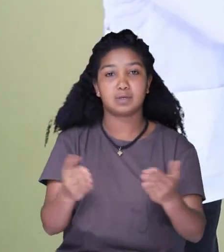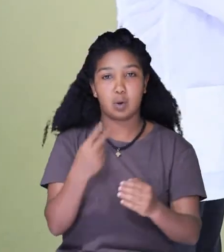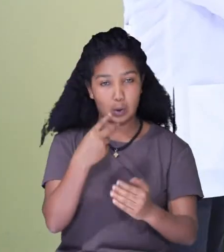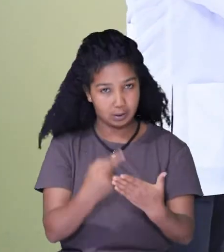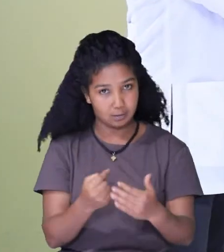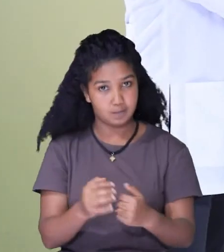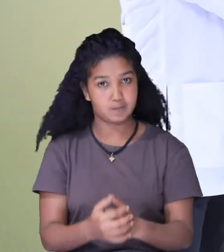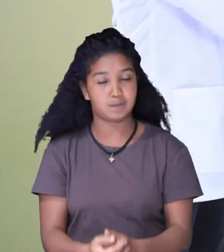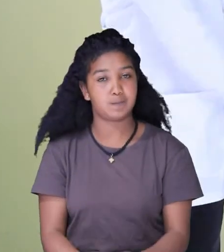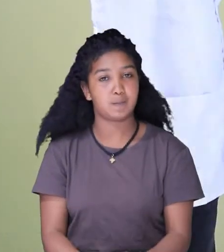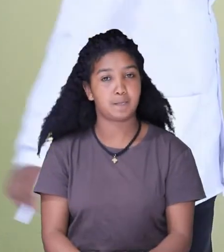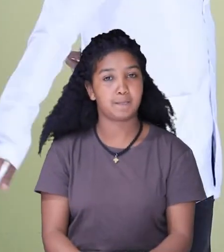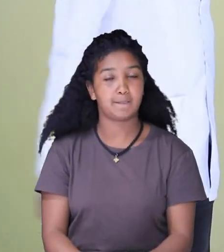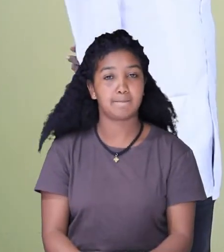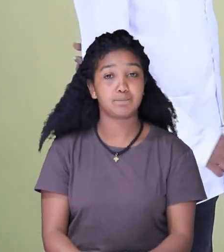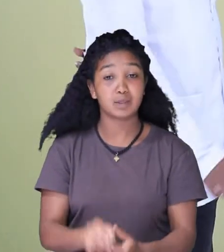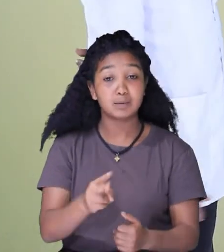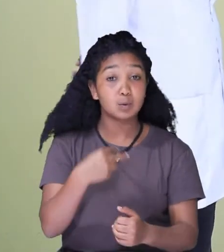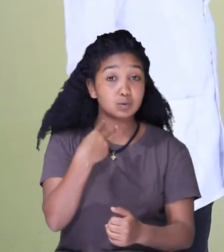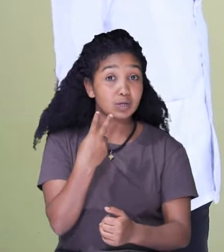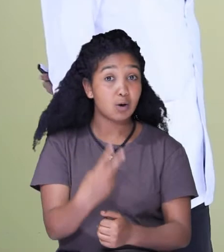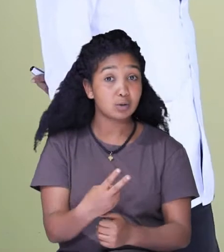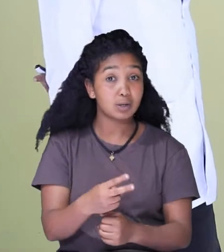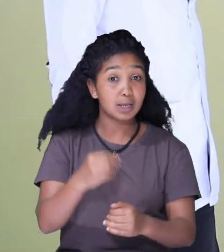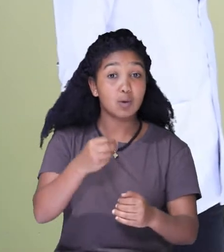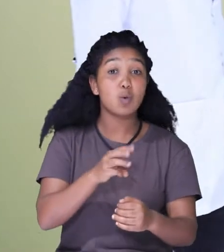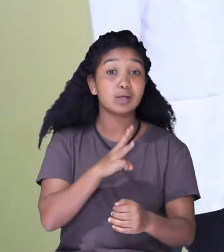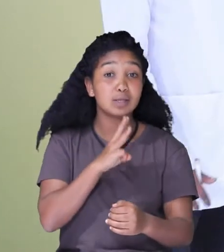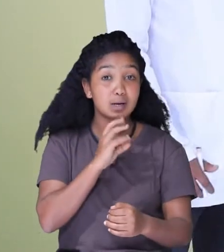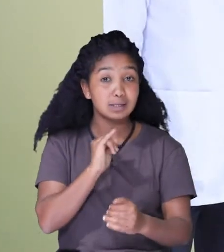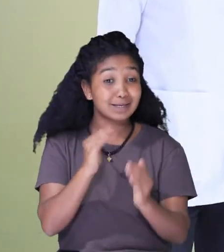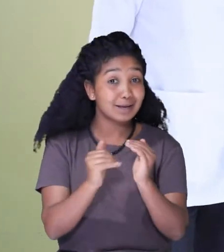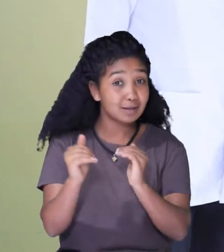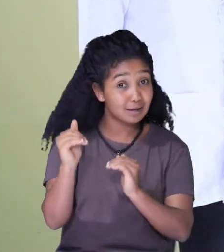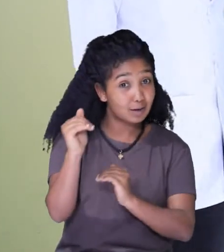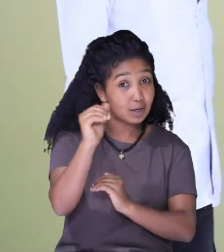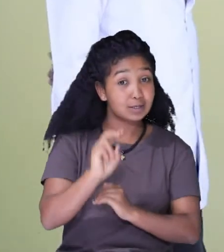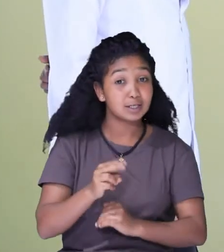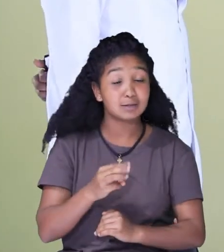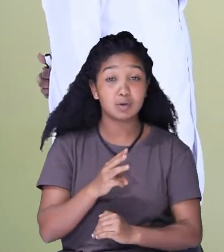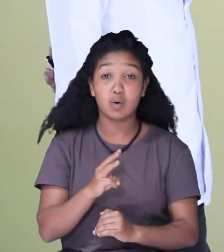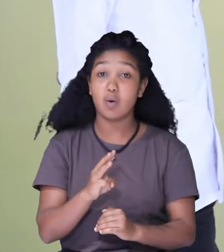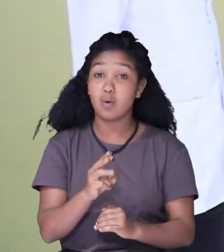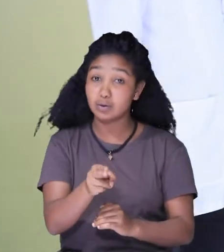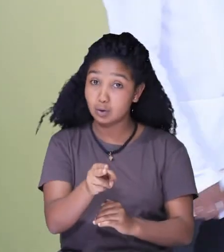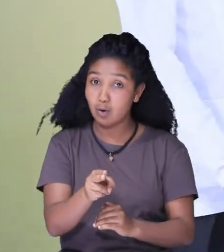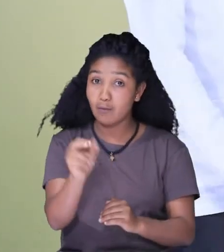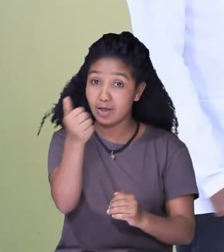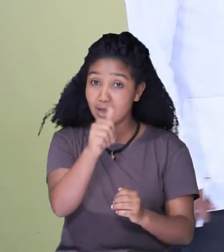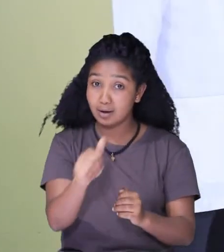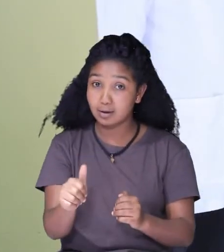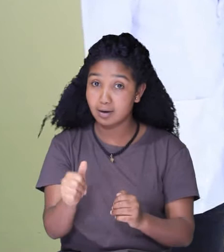Look here, students, please. The speed of sound in water is greater than the speed of